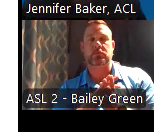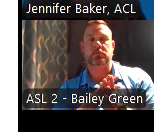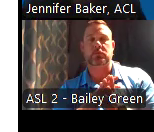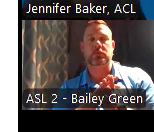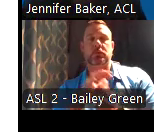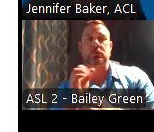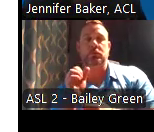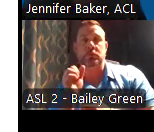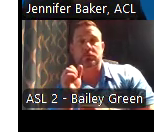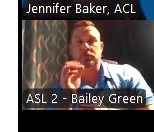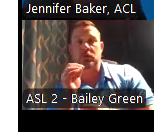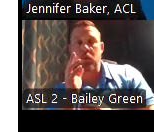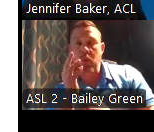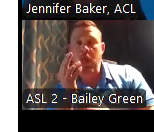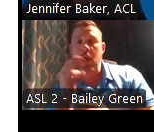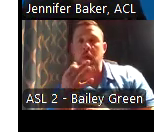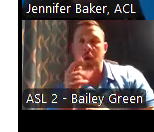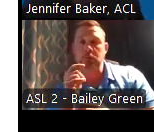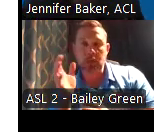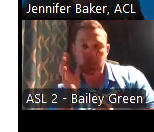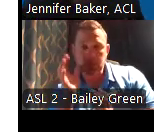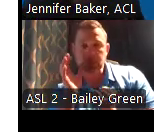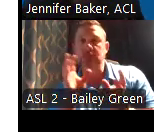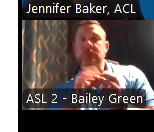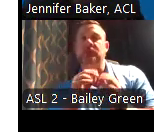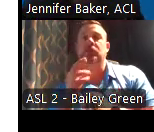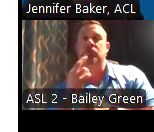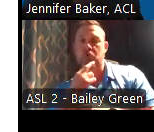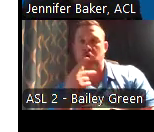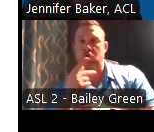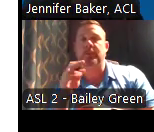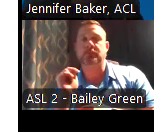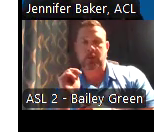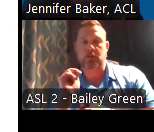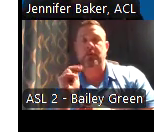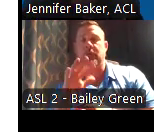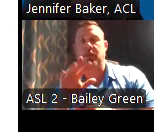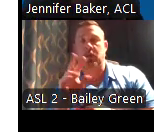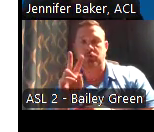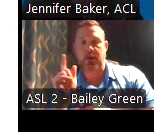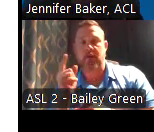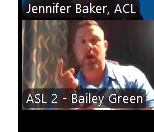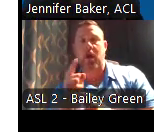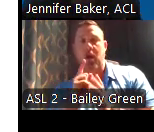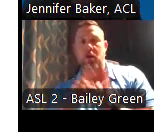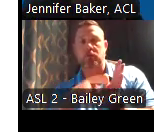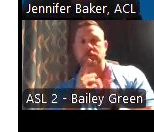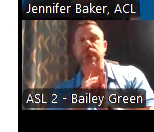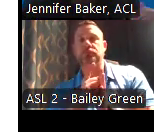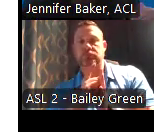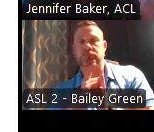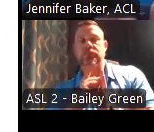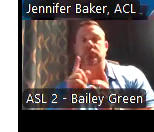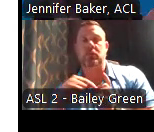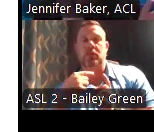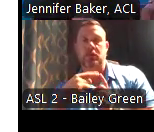And so we'll be hosting a listening session in rural Pennsylvania for about 2.5 hours, and